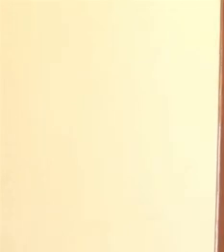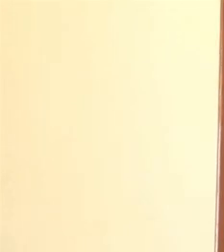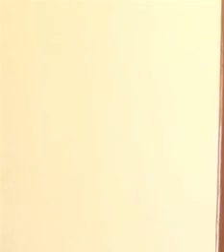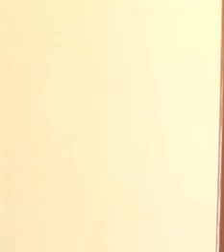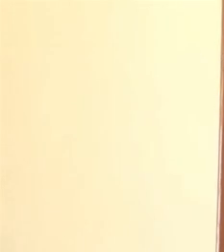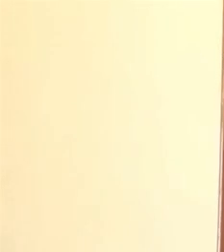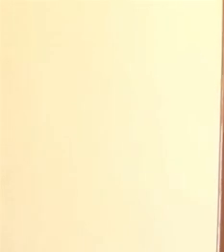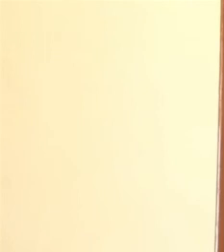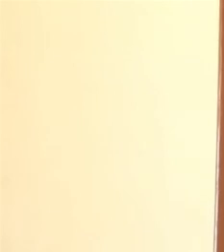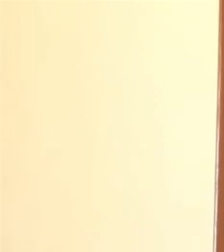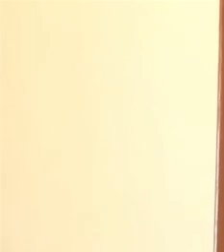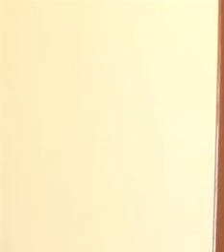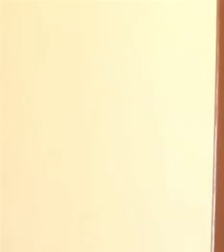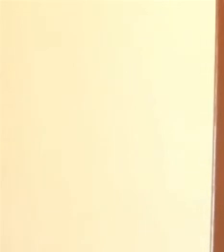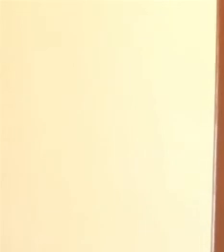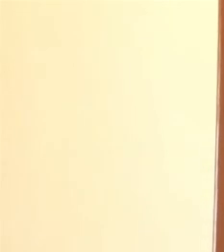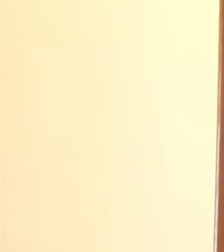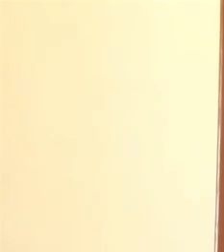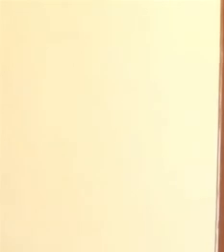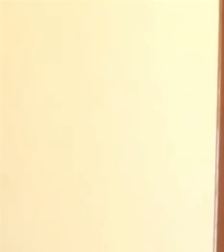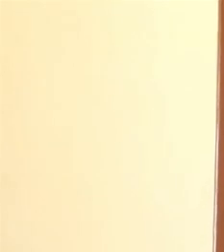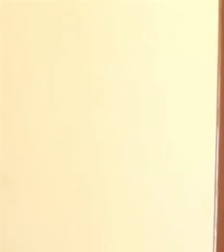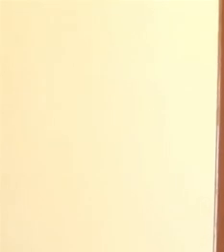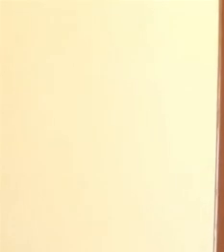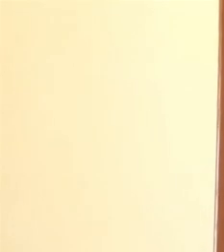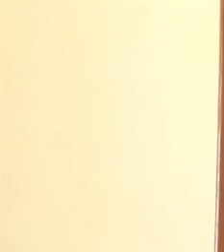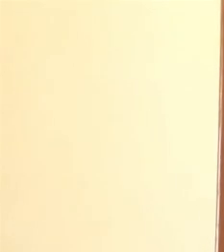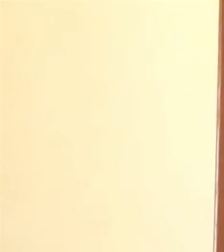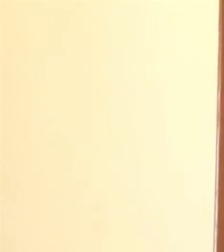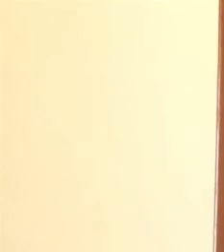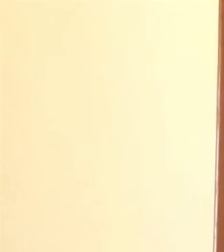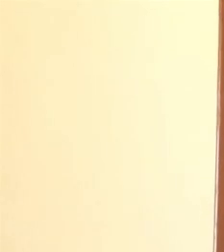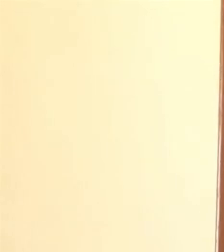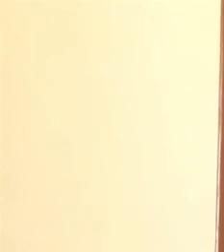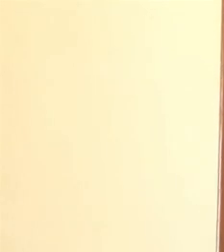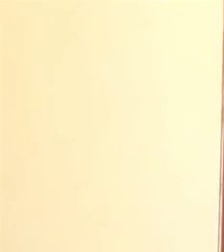what kind of feedback they get from the community, what kind of feedback they get from the parents as well as from